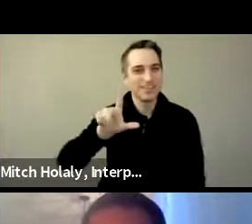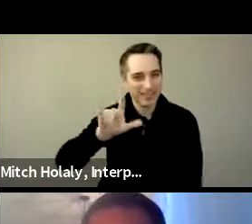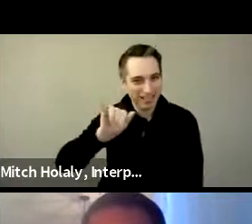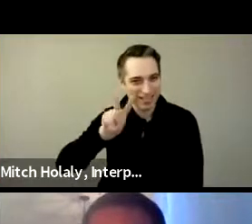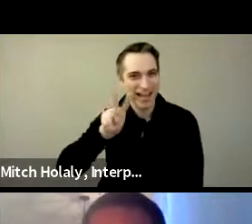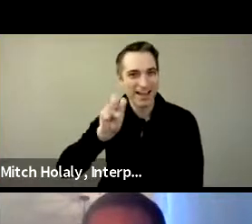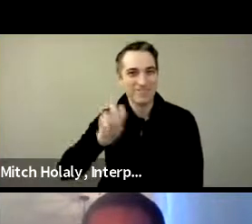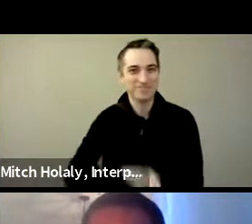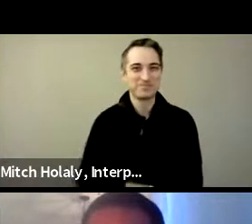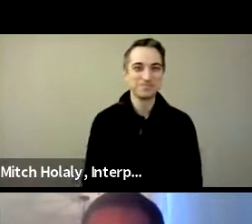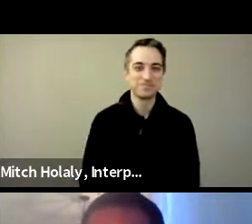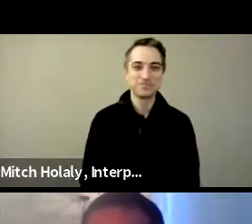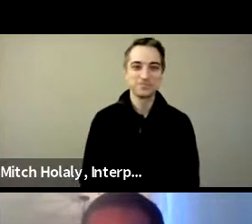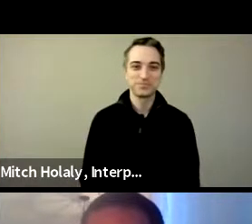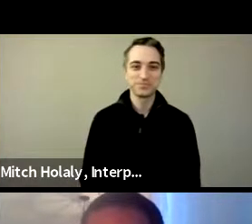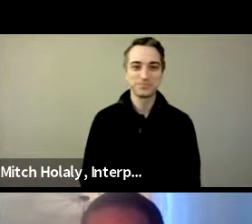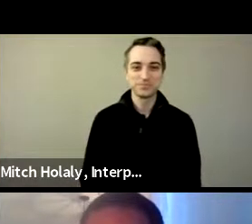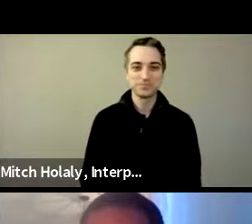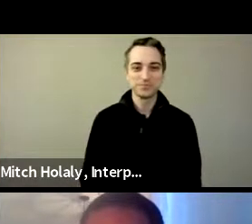All right.